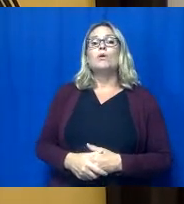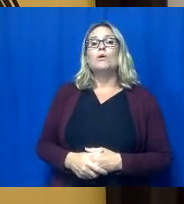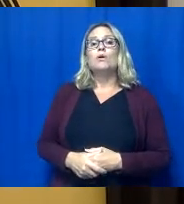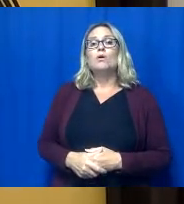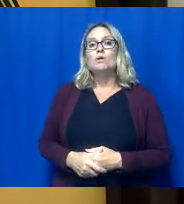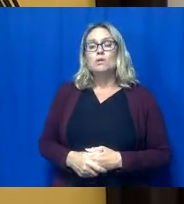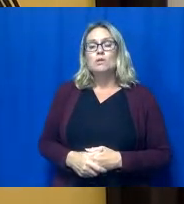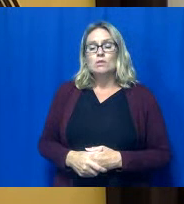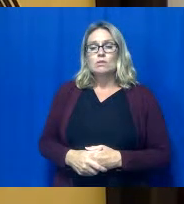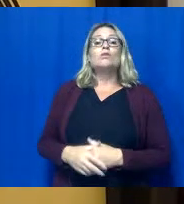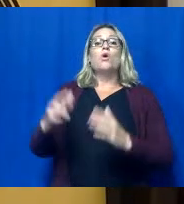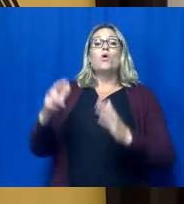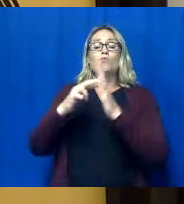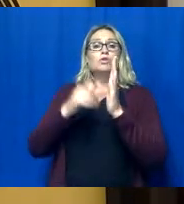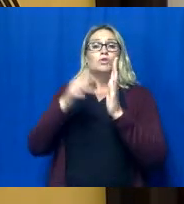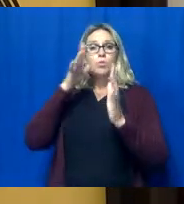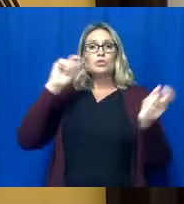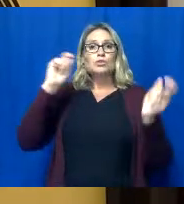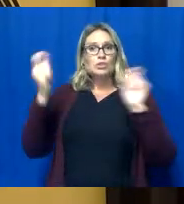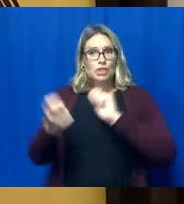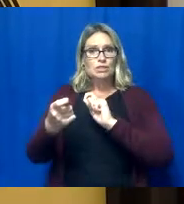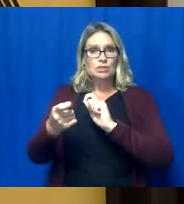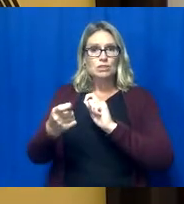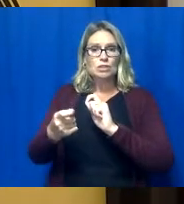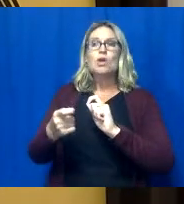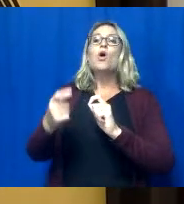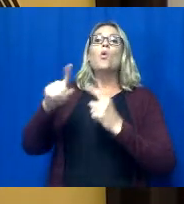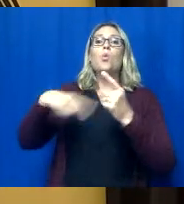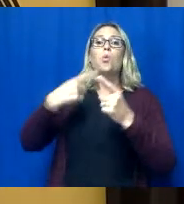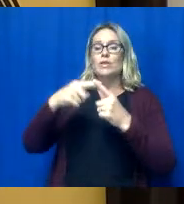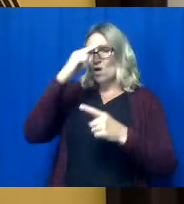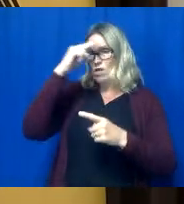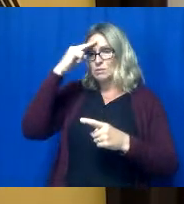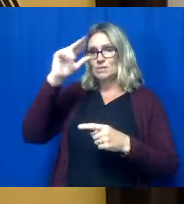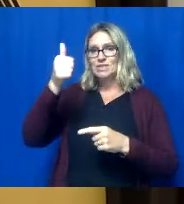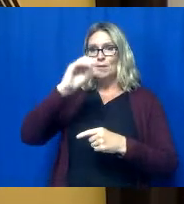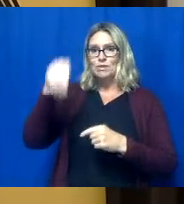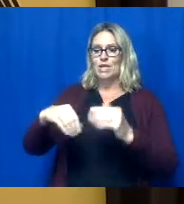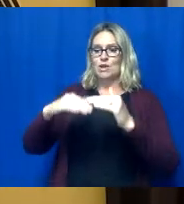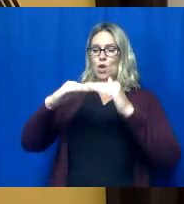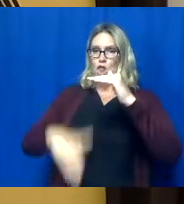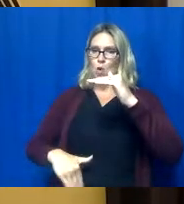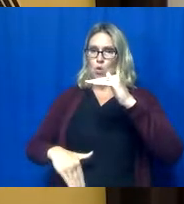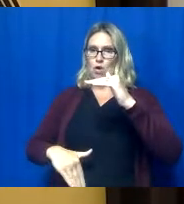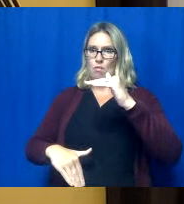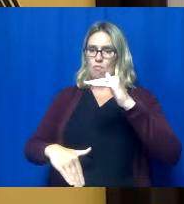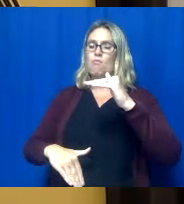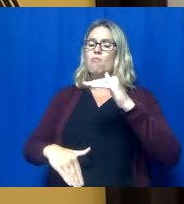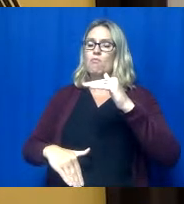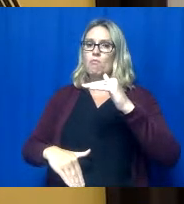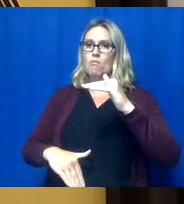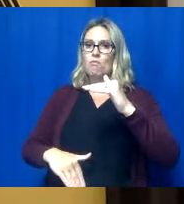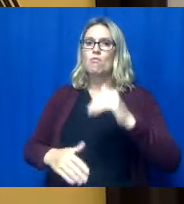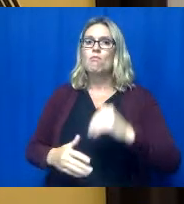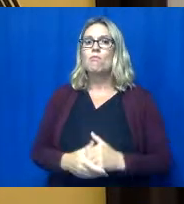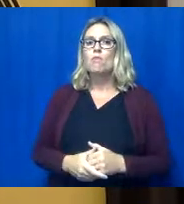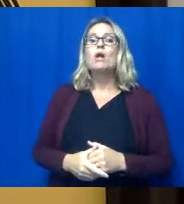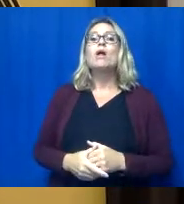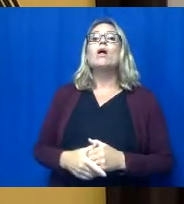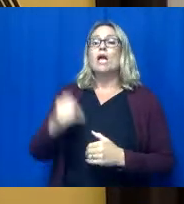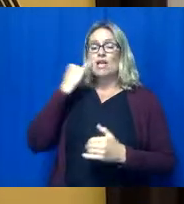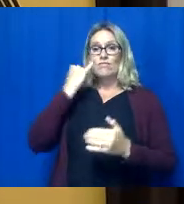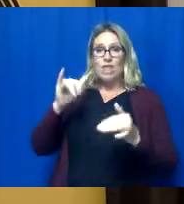hospitalizations in the province will be at 10% or lower. Once this happens, the province of New Brunswick, in